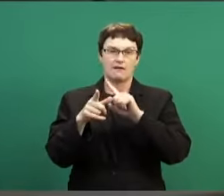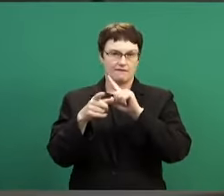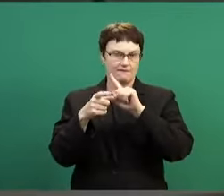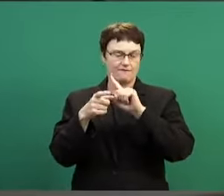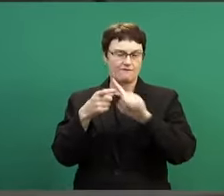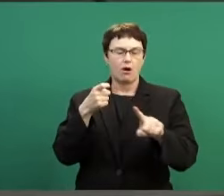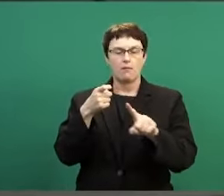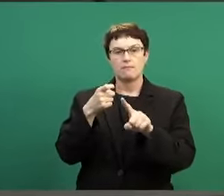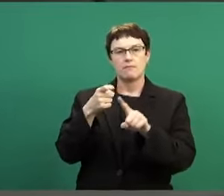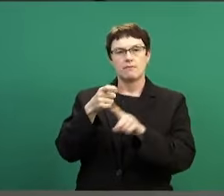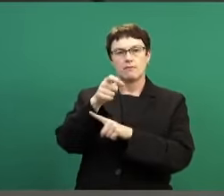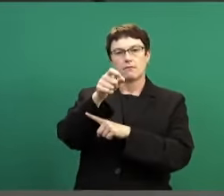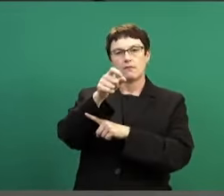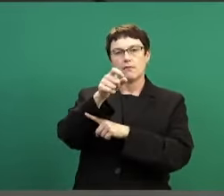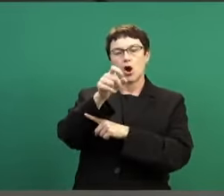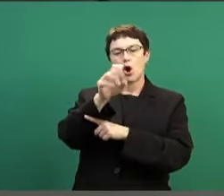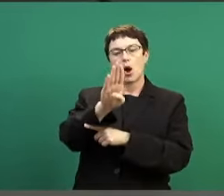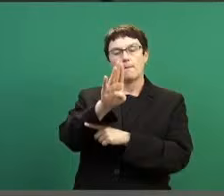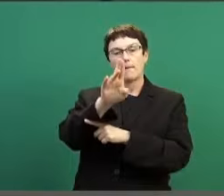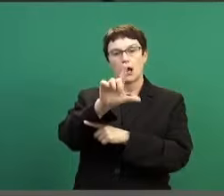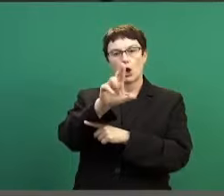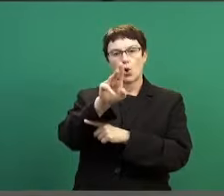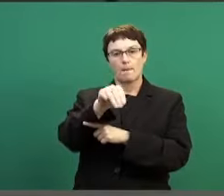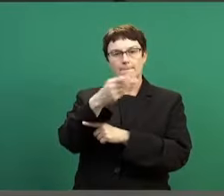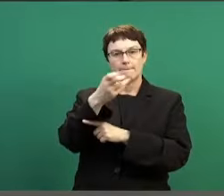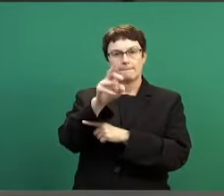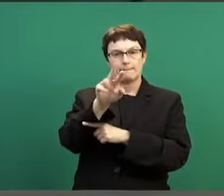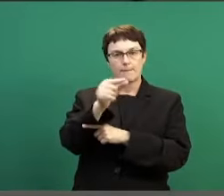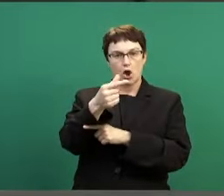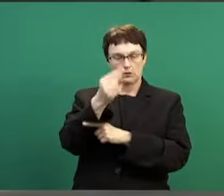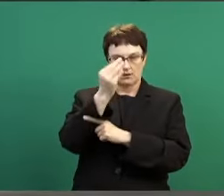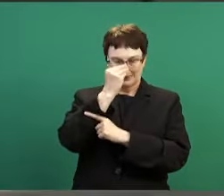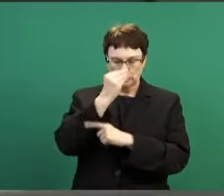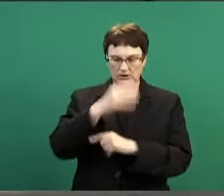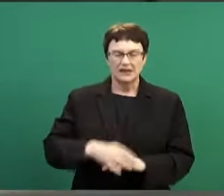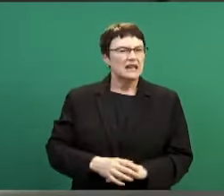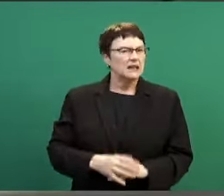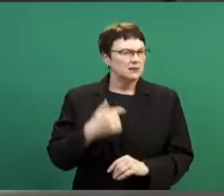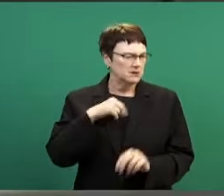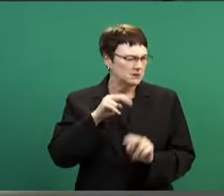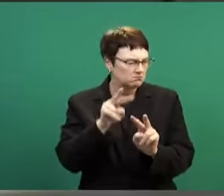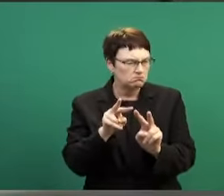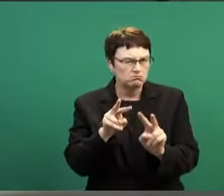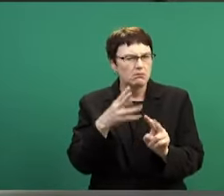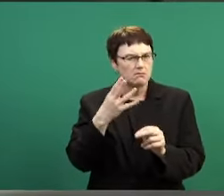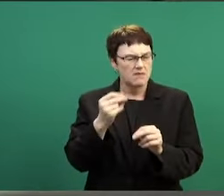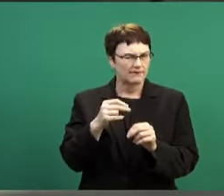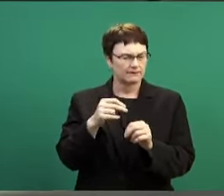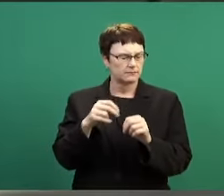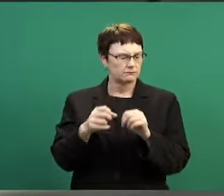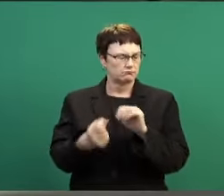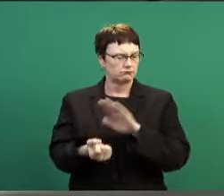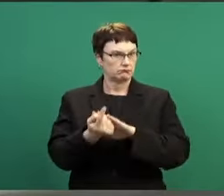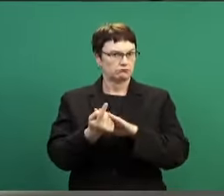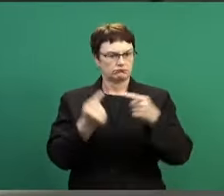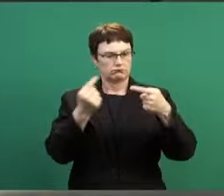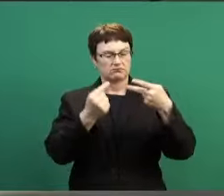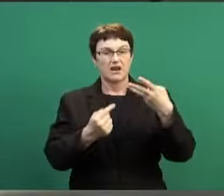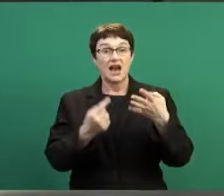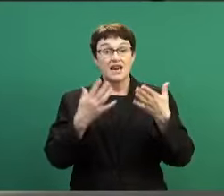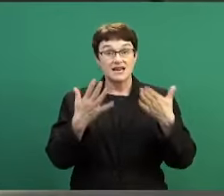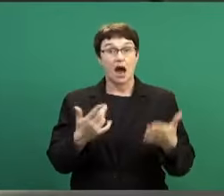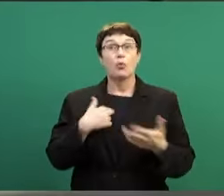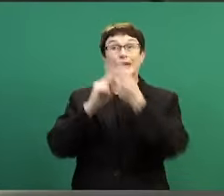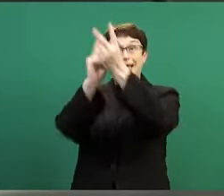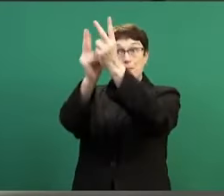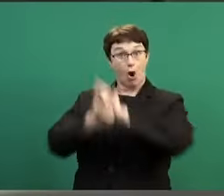budget update, there were some fiscal concerns that were flagged and the potential impact it would have on borrowing costs.